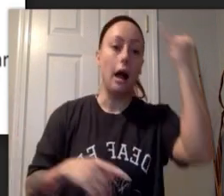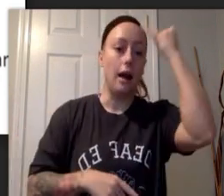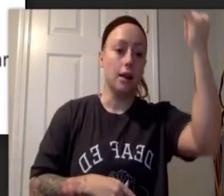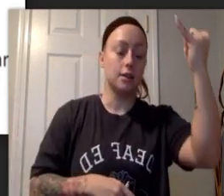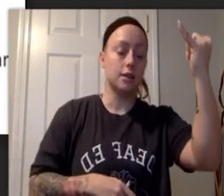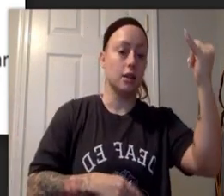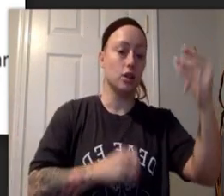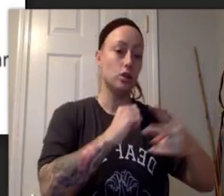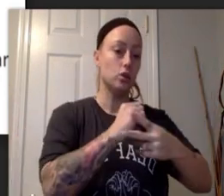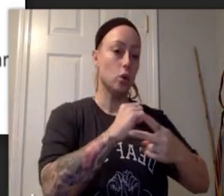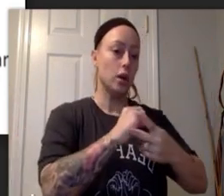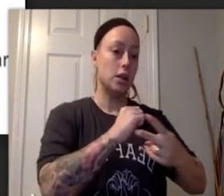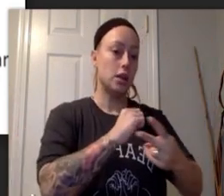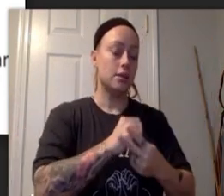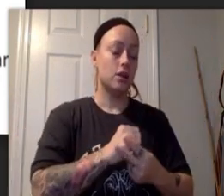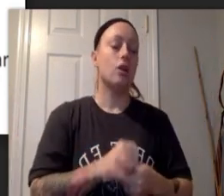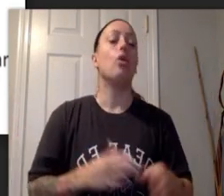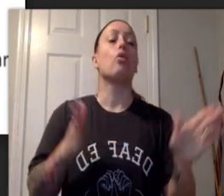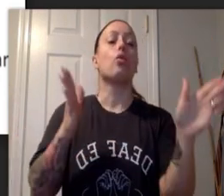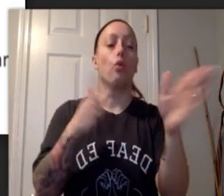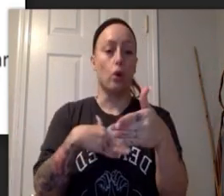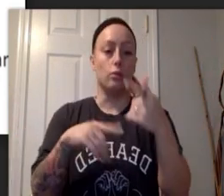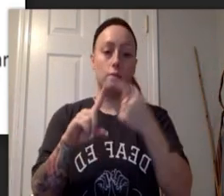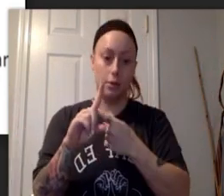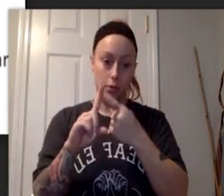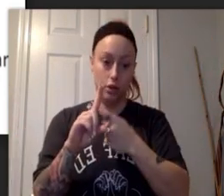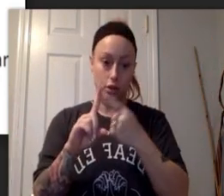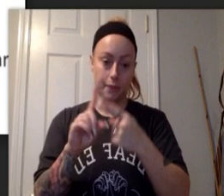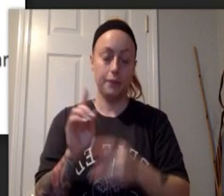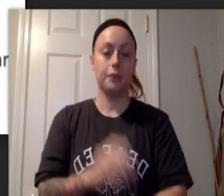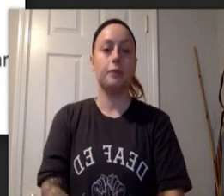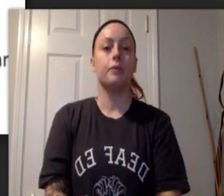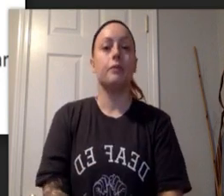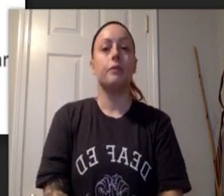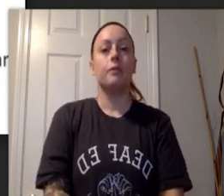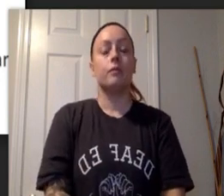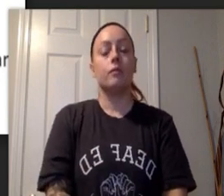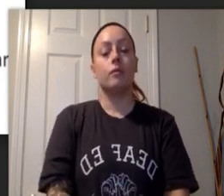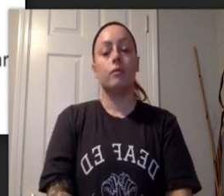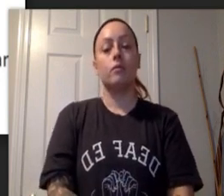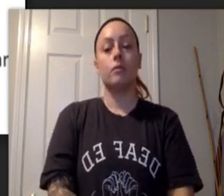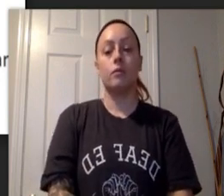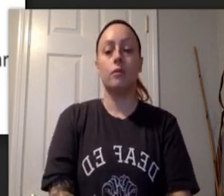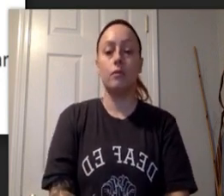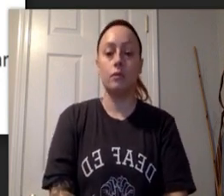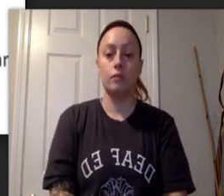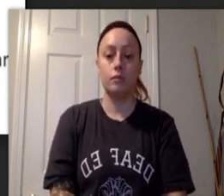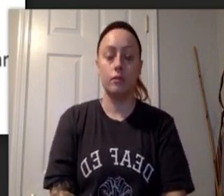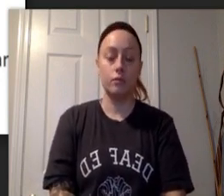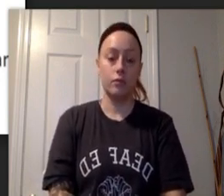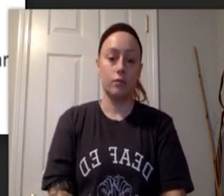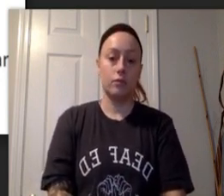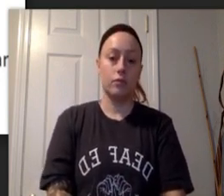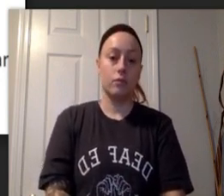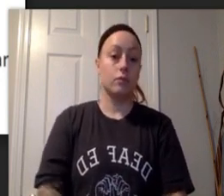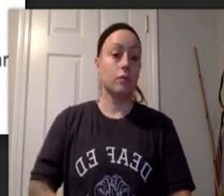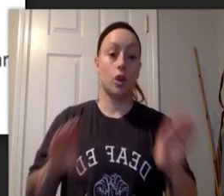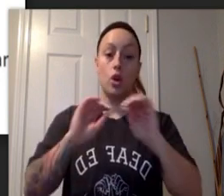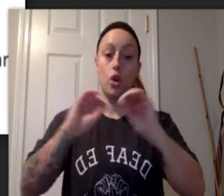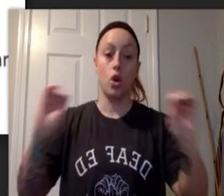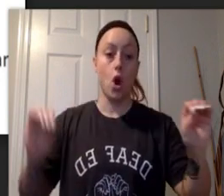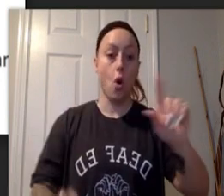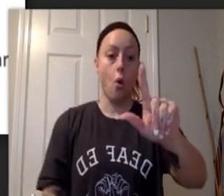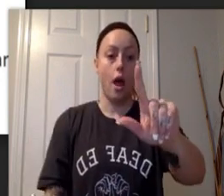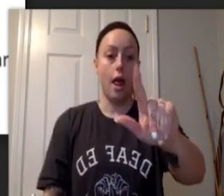just putting it out there, sometimes we have conversations about, oh, well, if somebody's going to tamper with it, liability, there's no liability. The drug